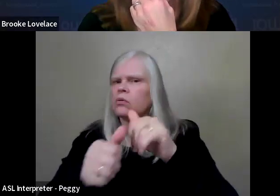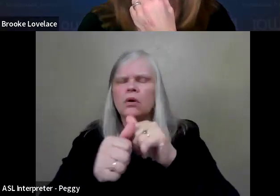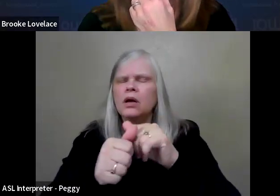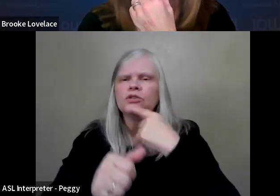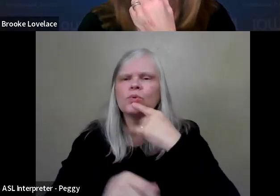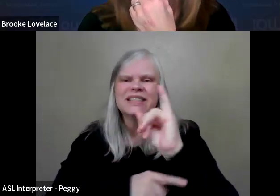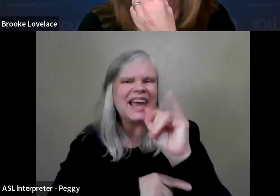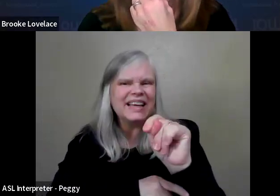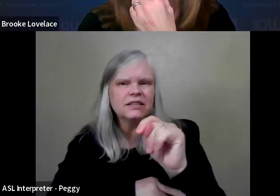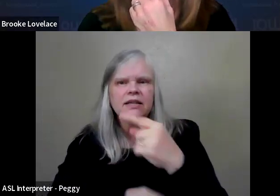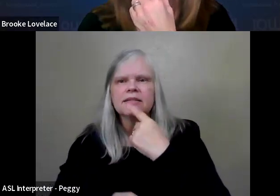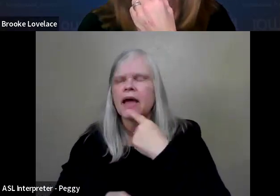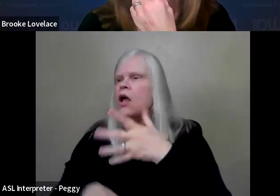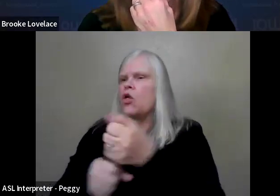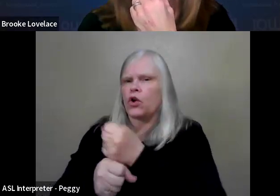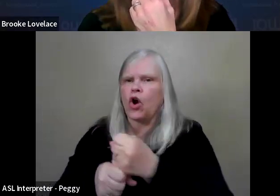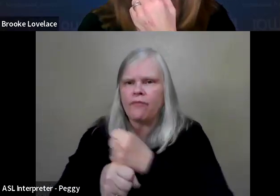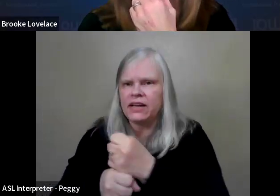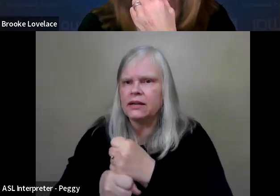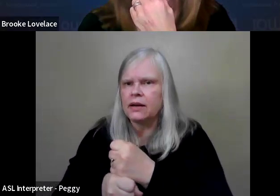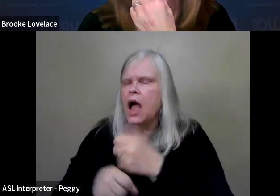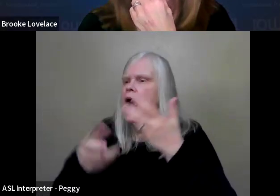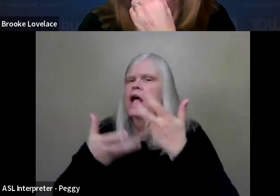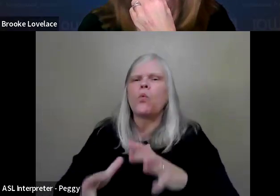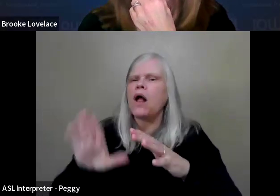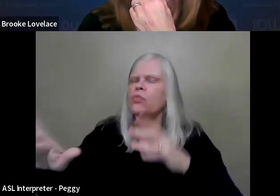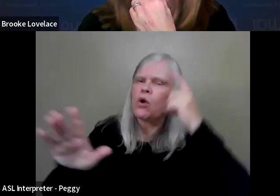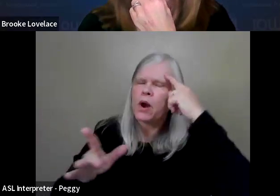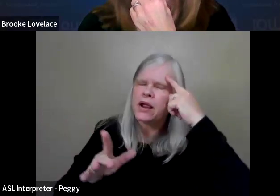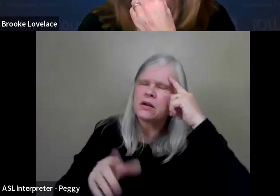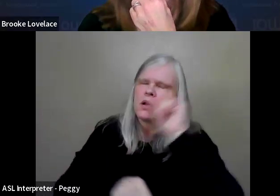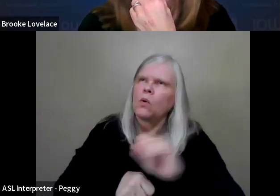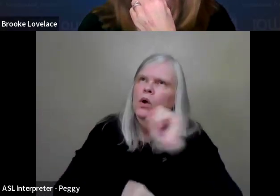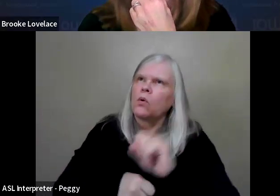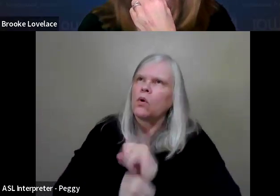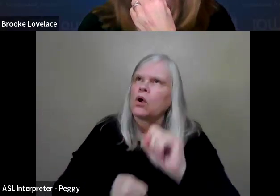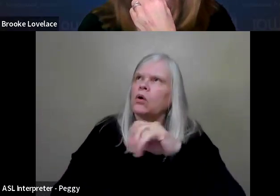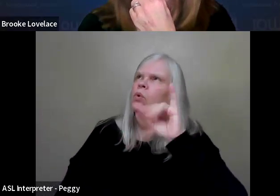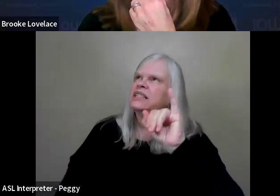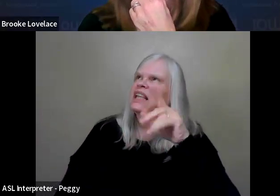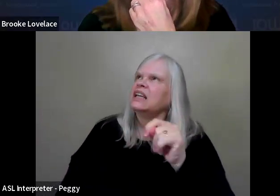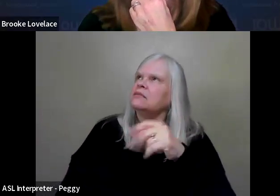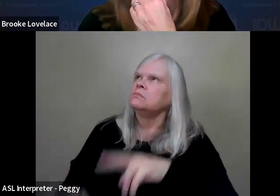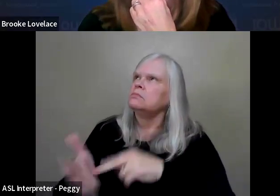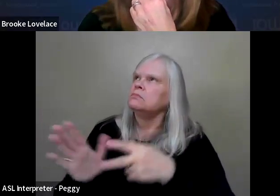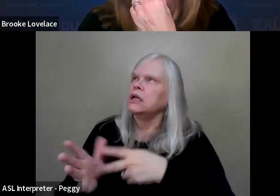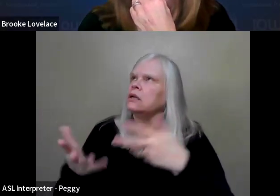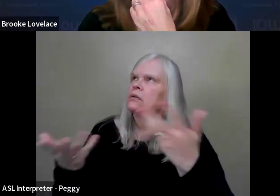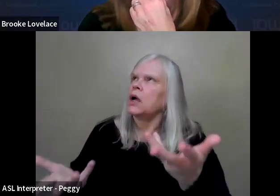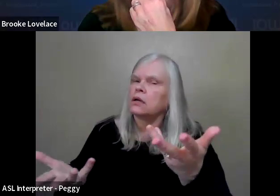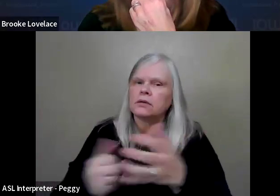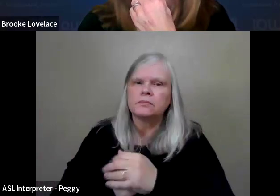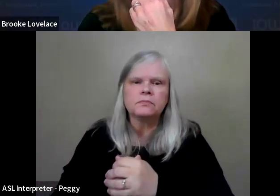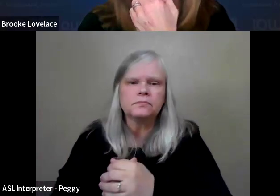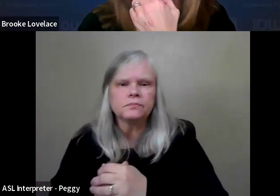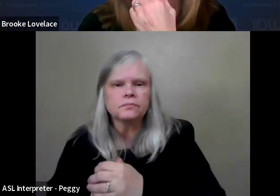coffee is ready." Don't make their brain have to spend energy figuring out what your vague statement means.